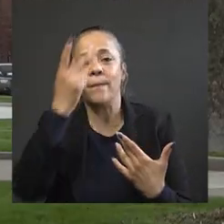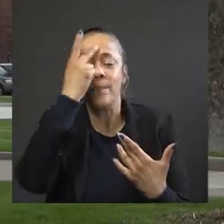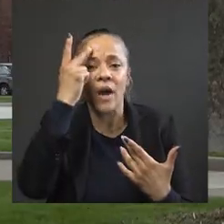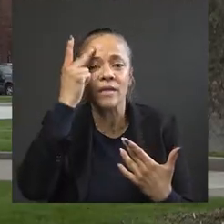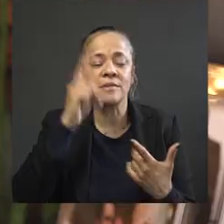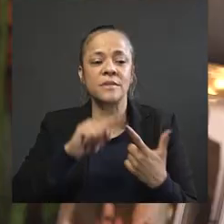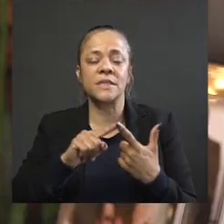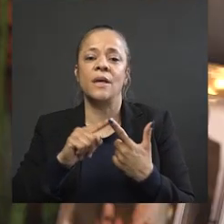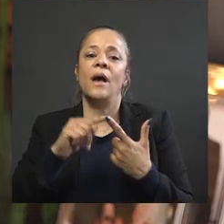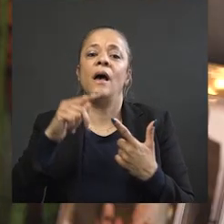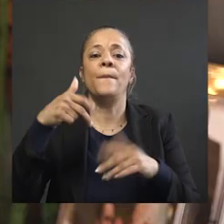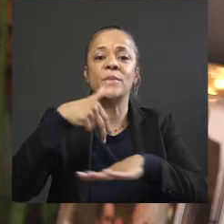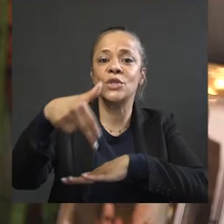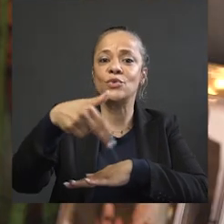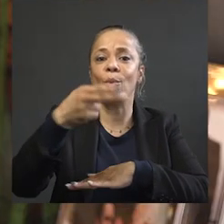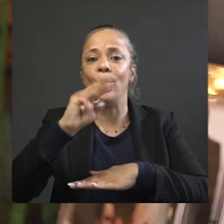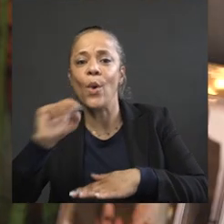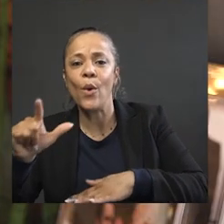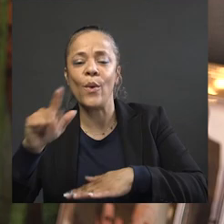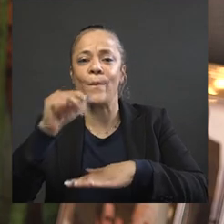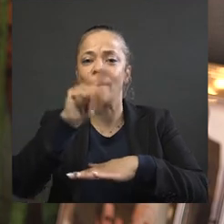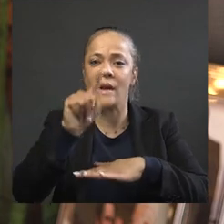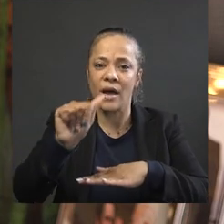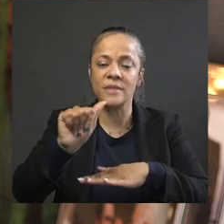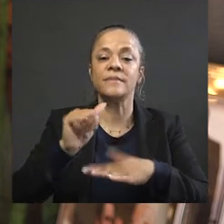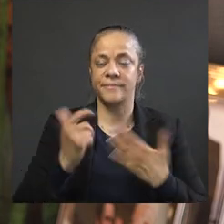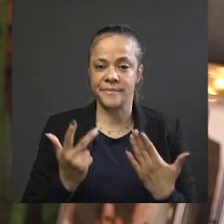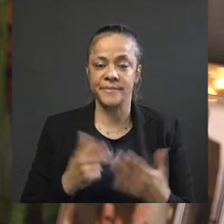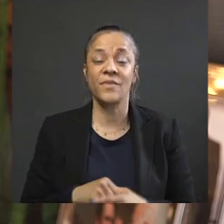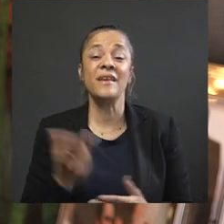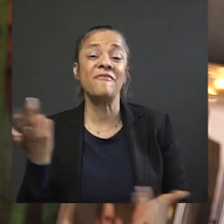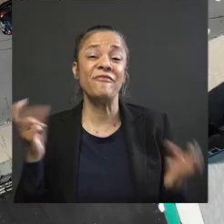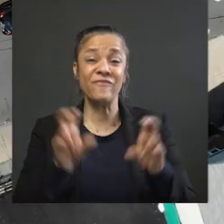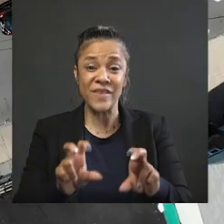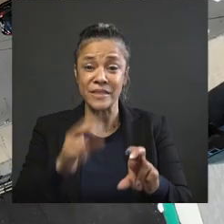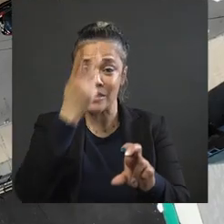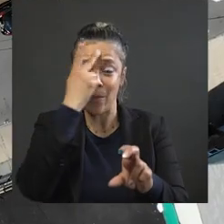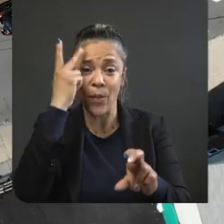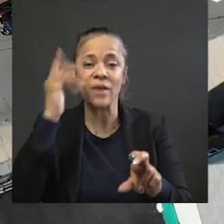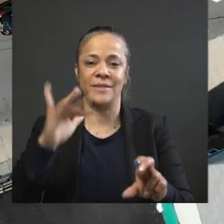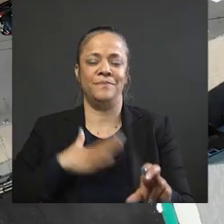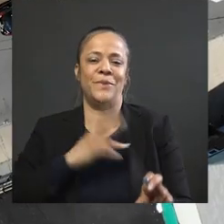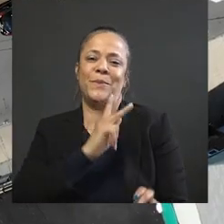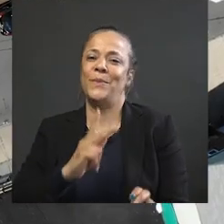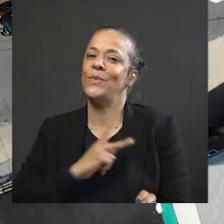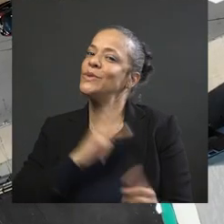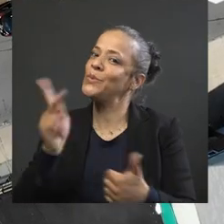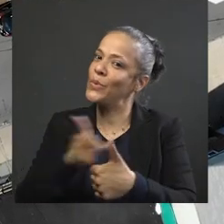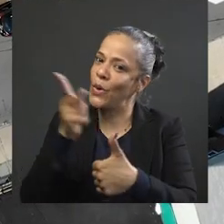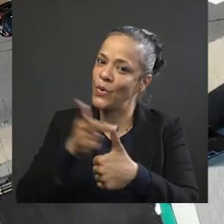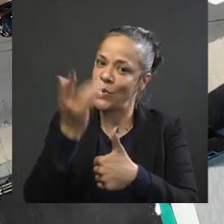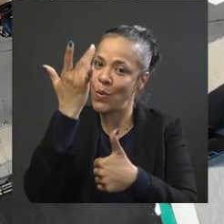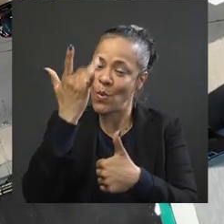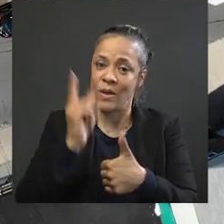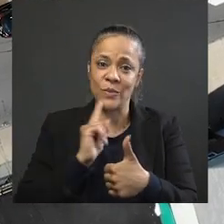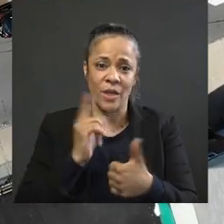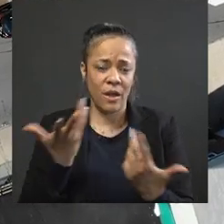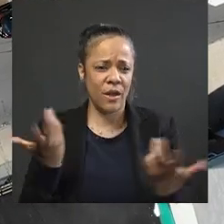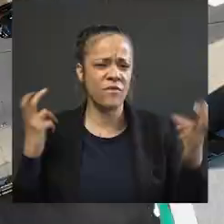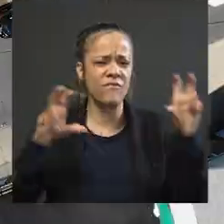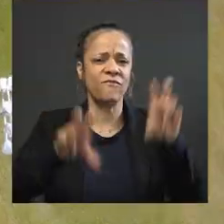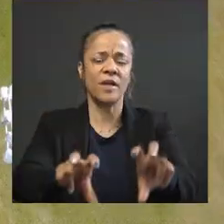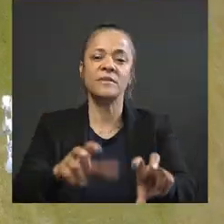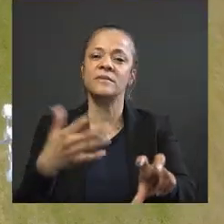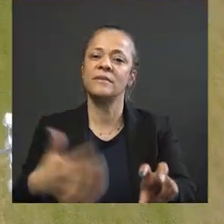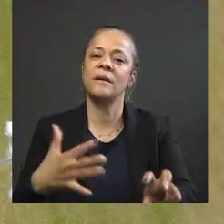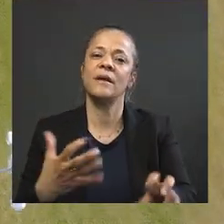parks, pedestrian malls, plazas, and other outdoor areas. Investing in parks and open space is my personal priority because the